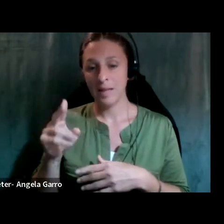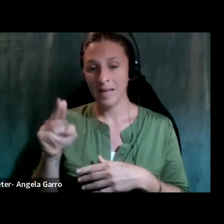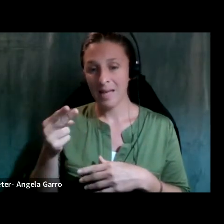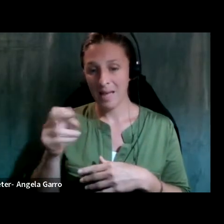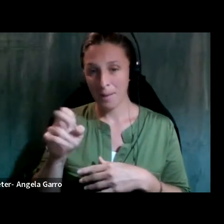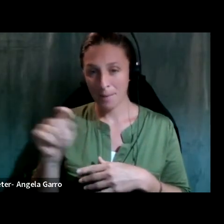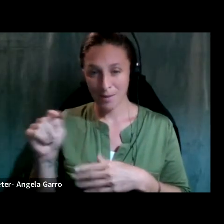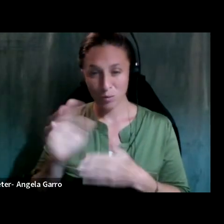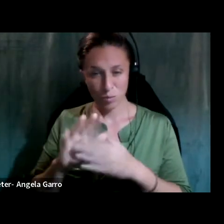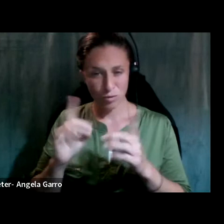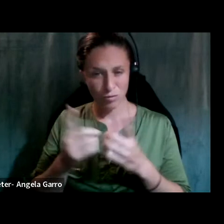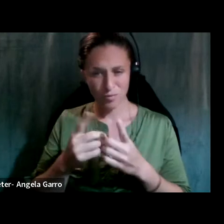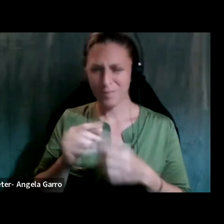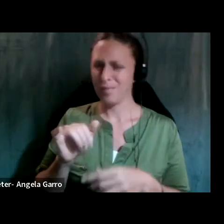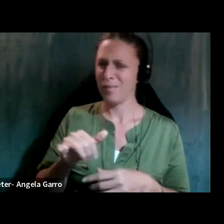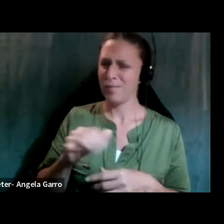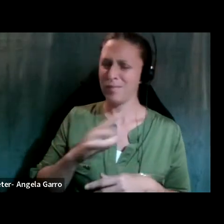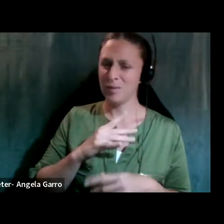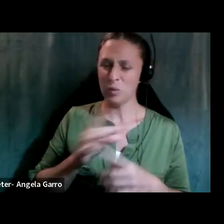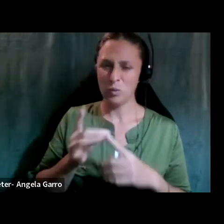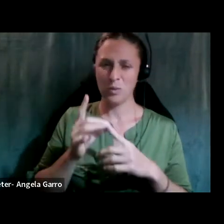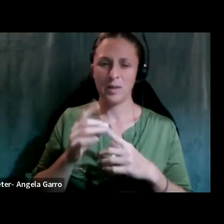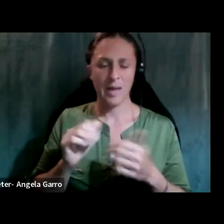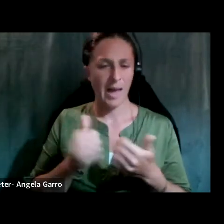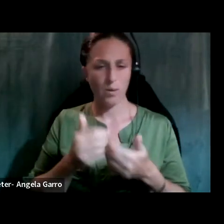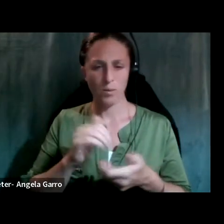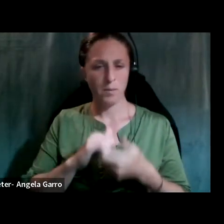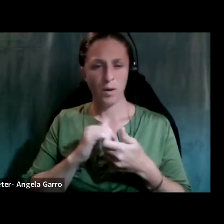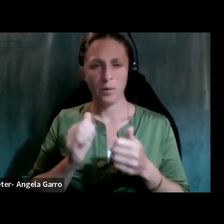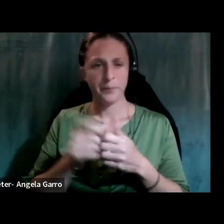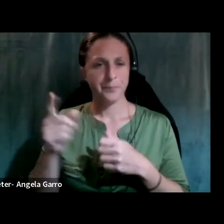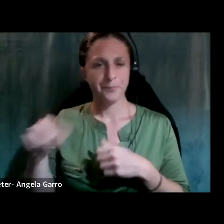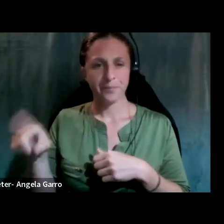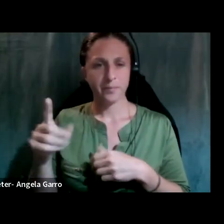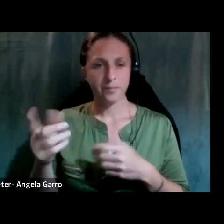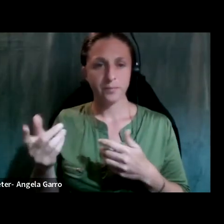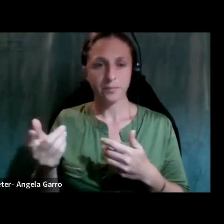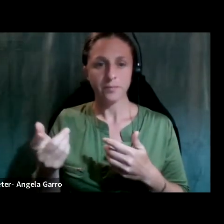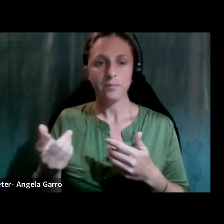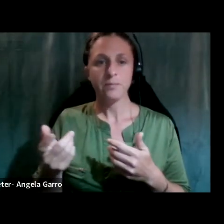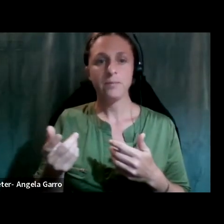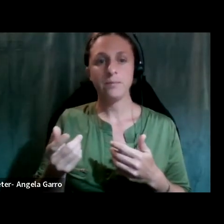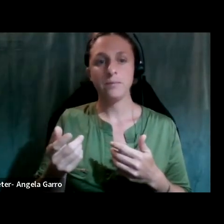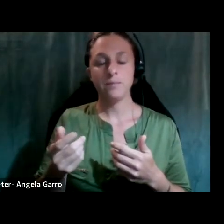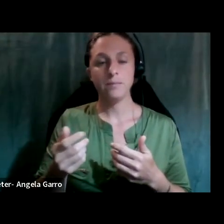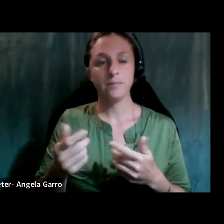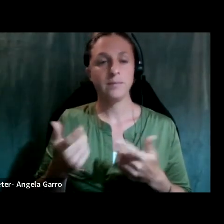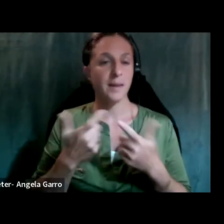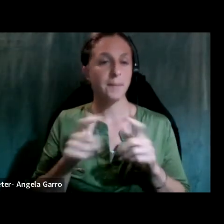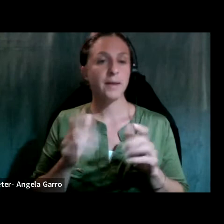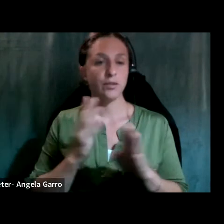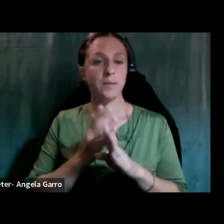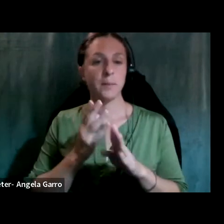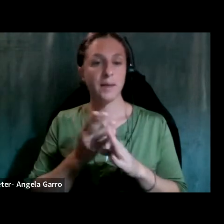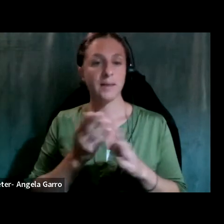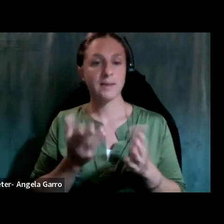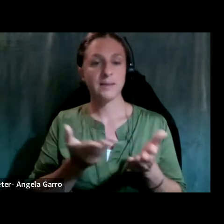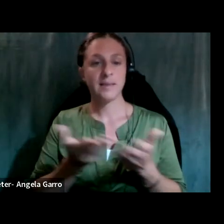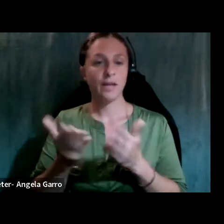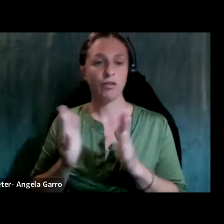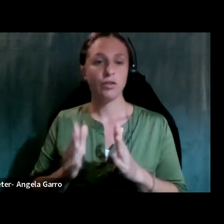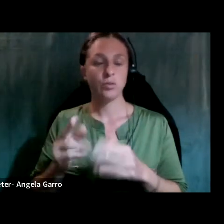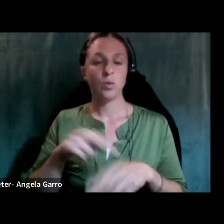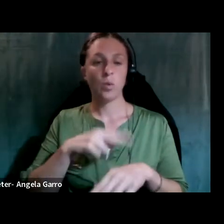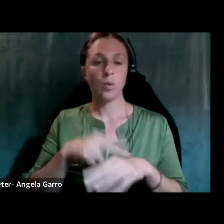unique. How unique. So how'd you get partnered with them? So the major bus carriers usually